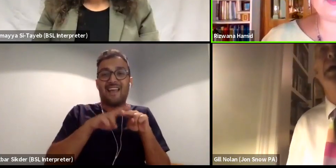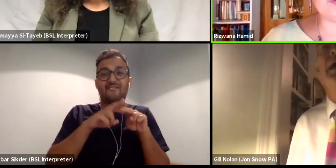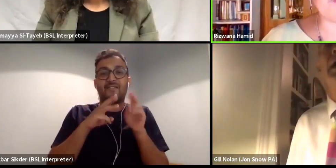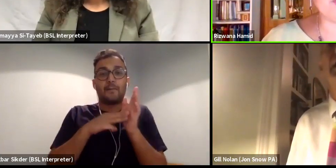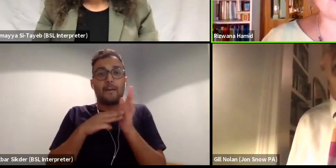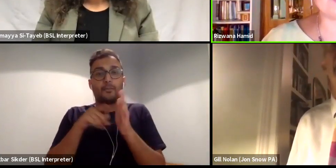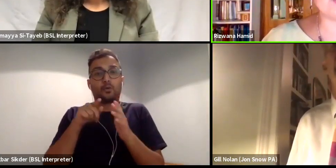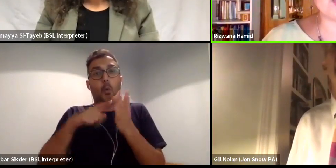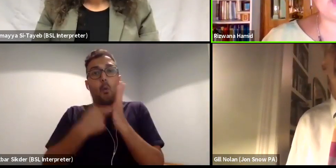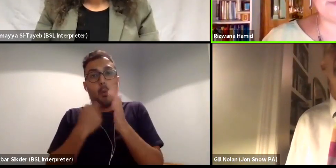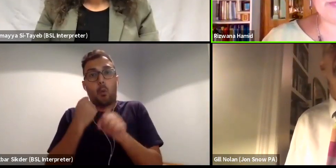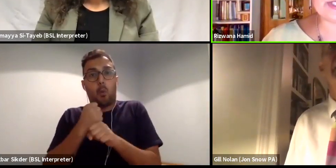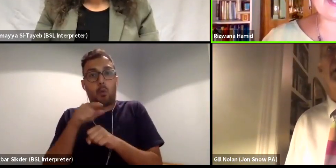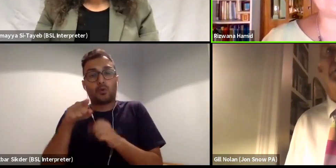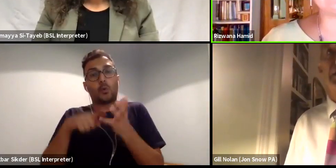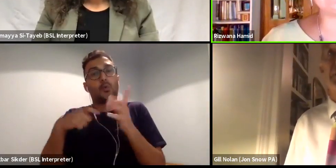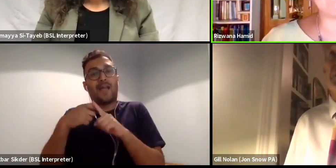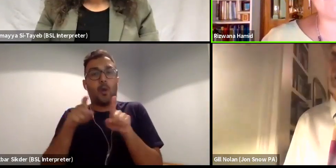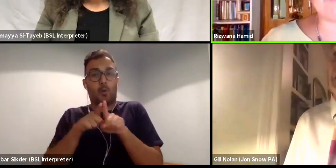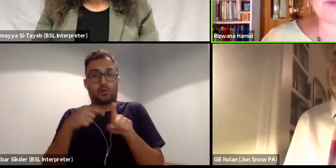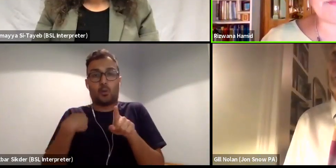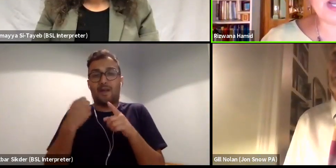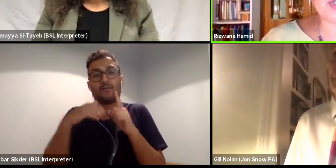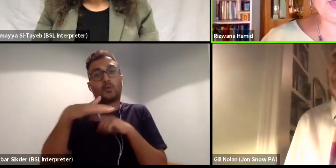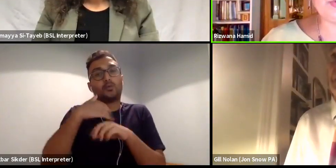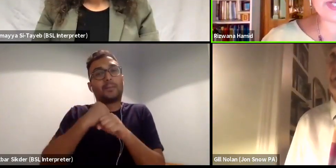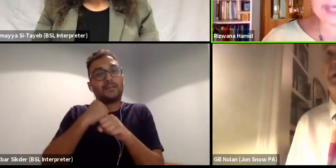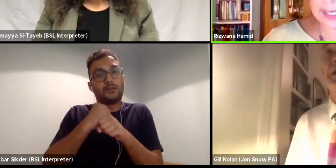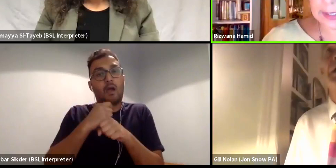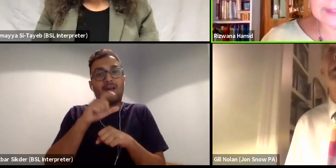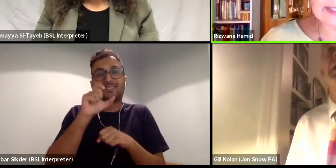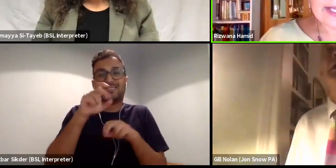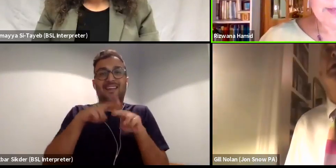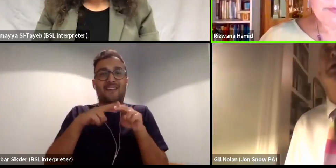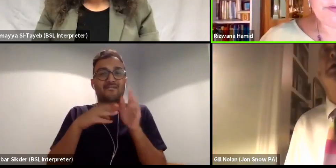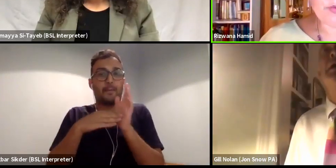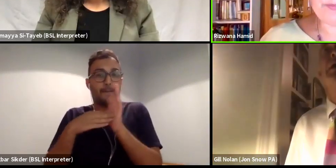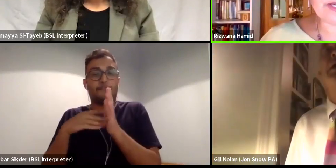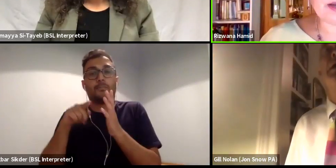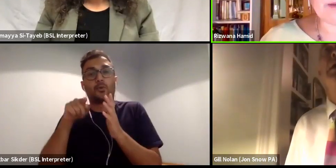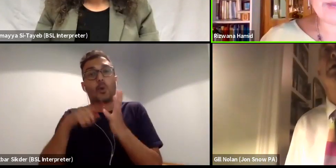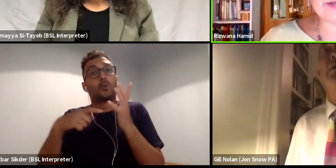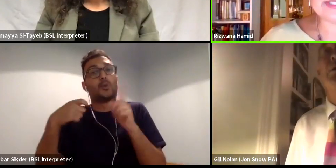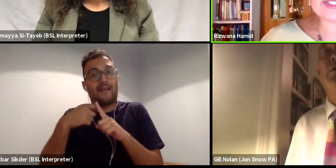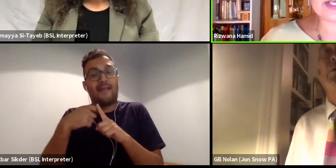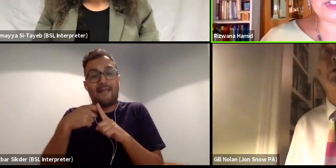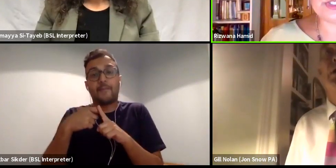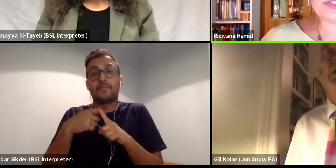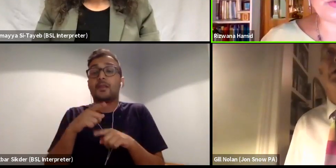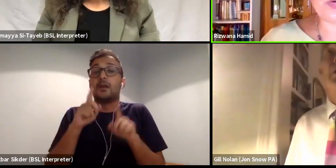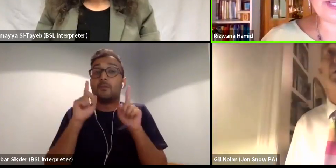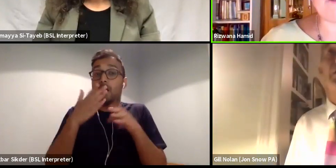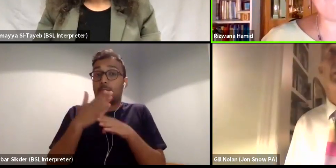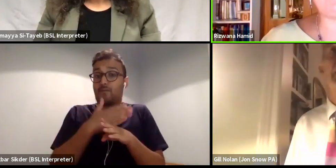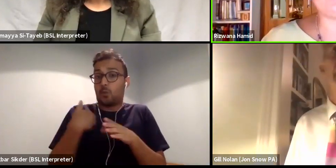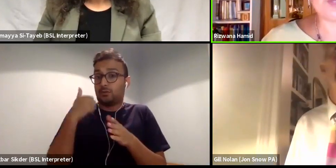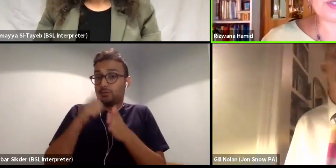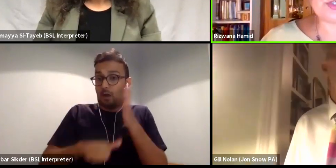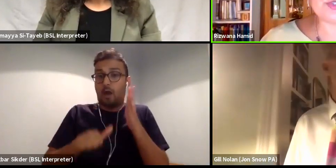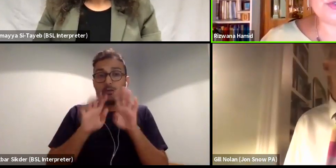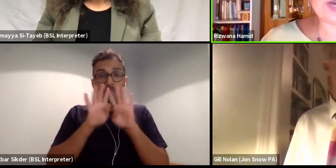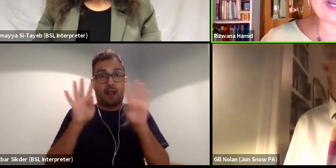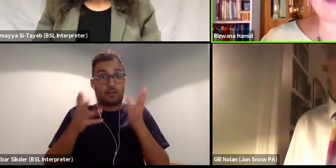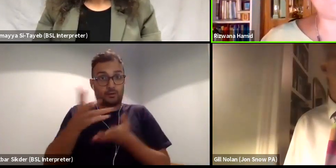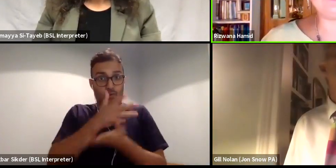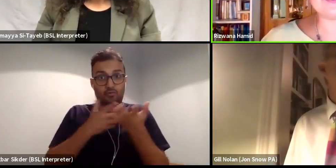cfmm.org.uk, and you can follow us on social media at CFMM UK. Before we begin our panel discussion, we're very